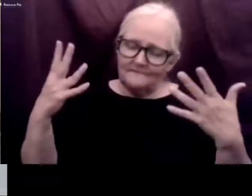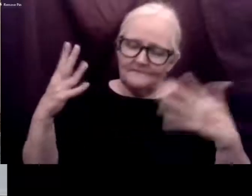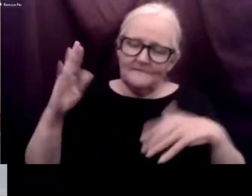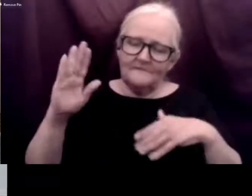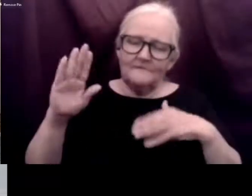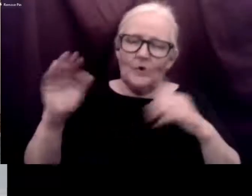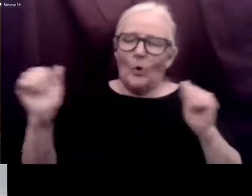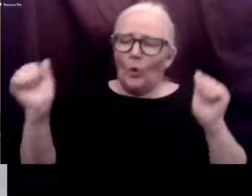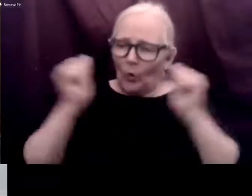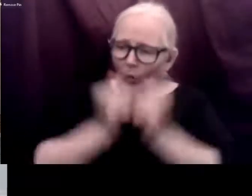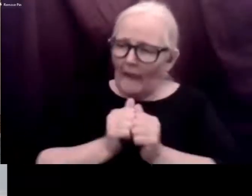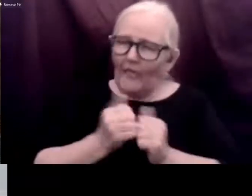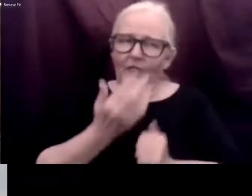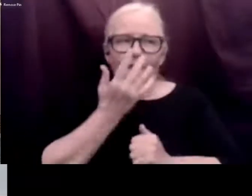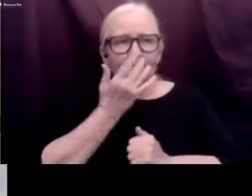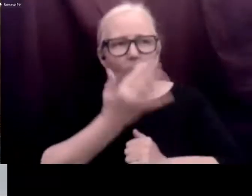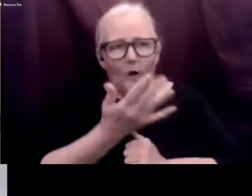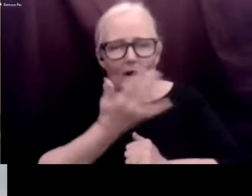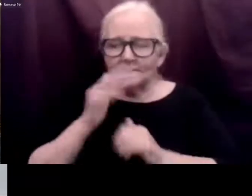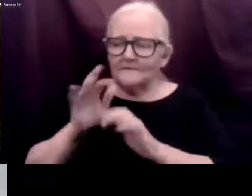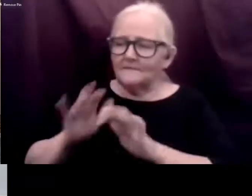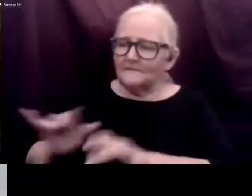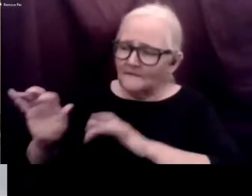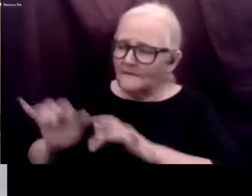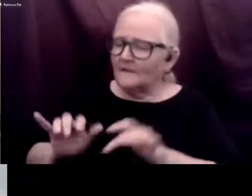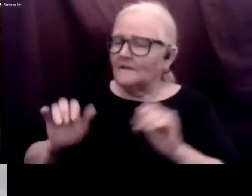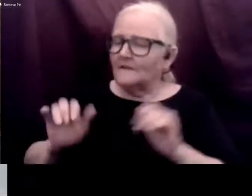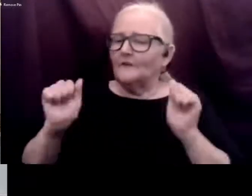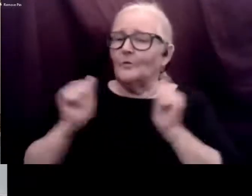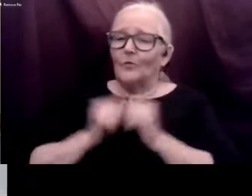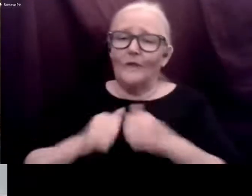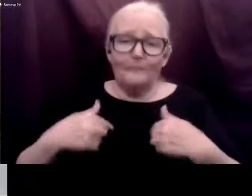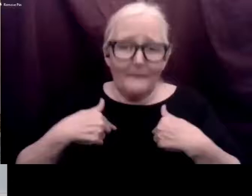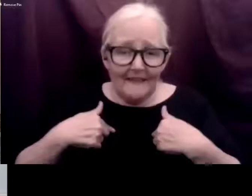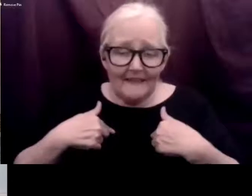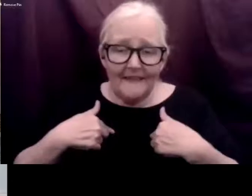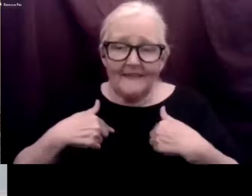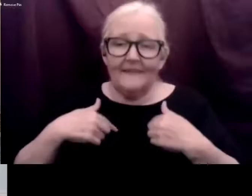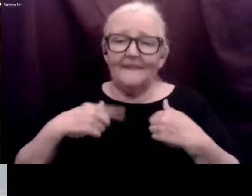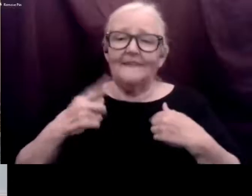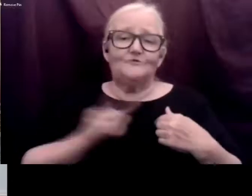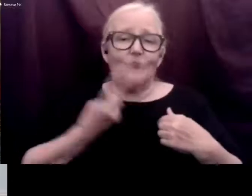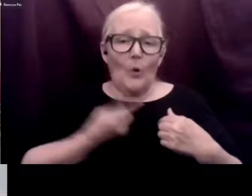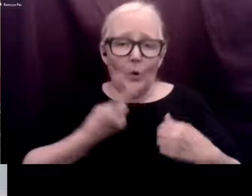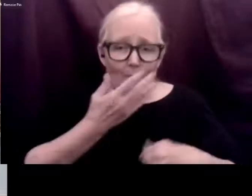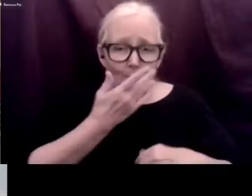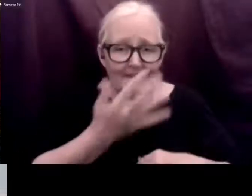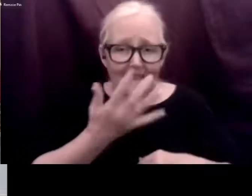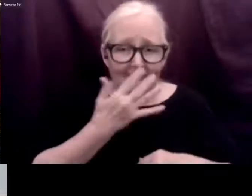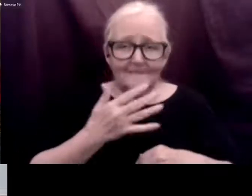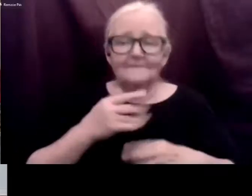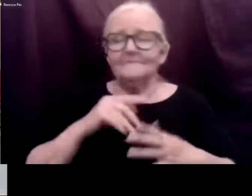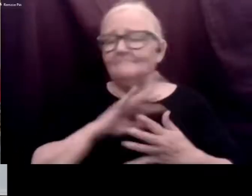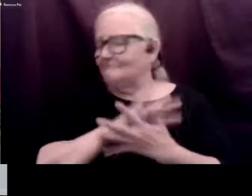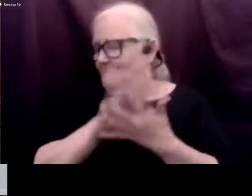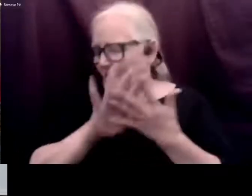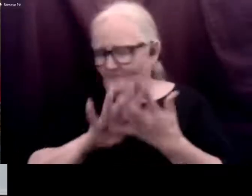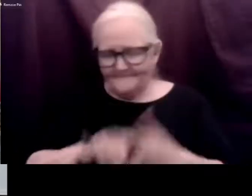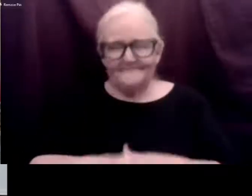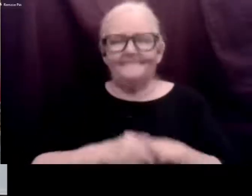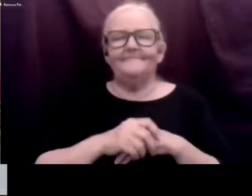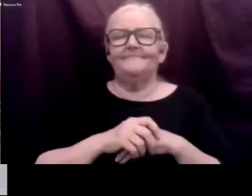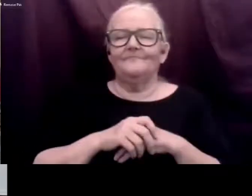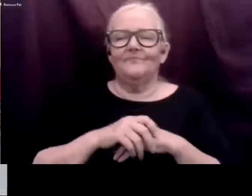and accompanying me and other soloists on other occasions. You've always been super